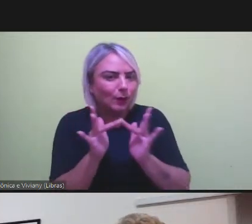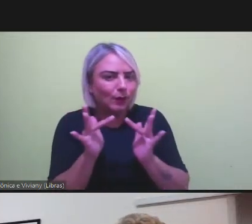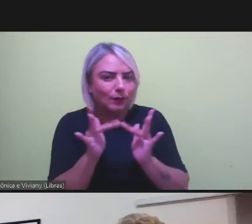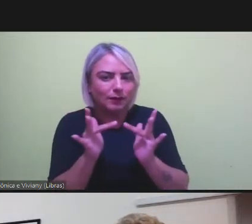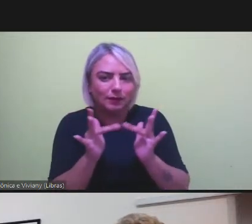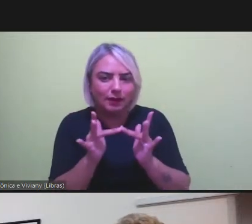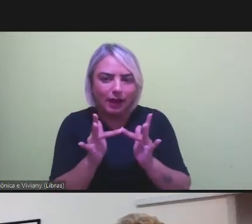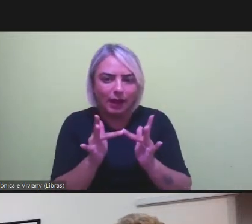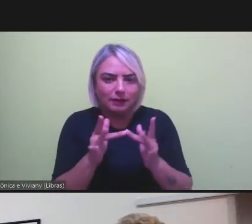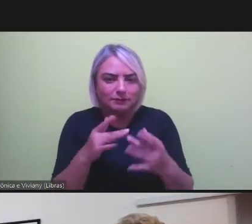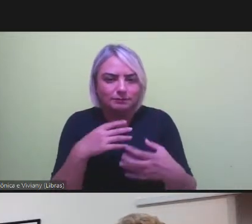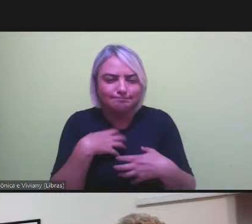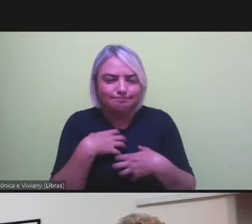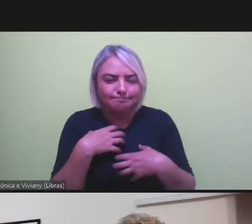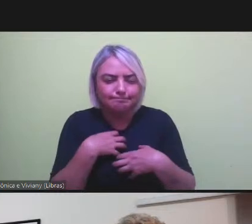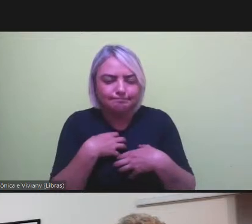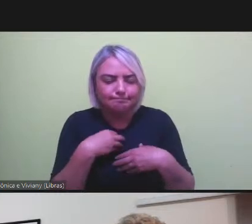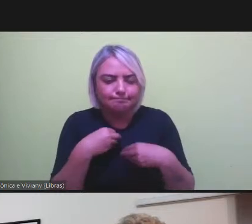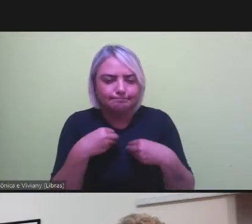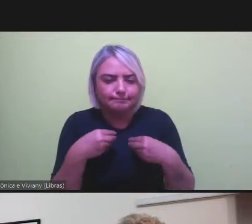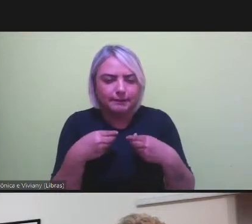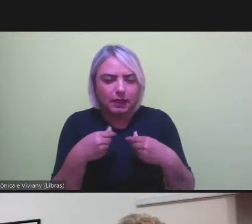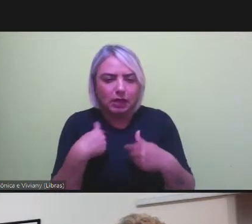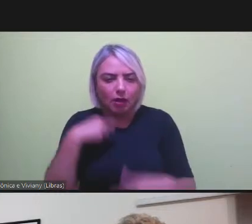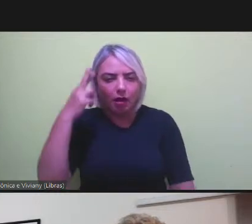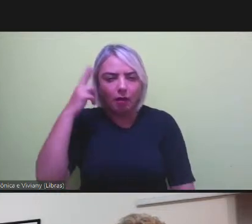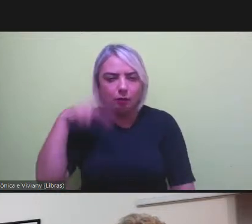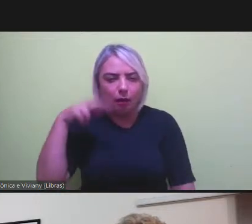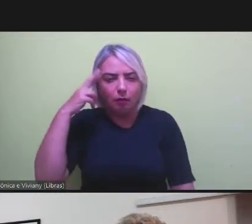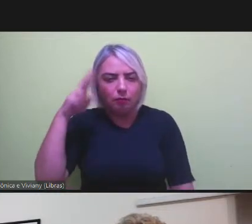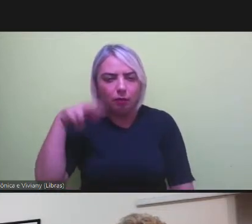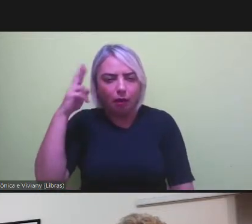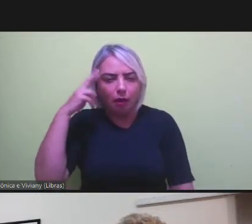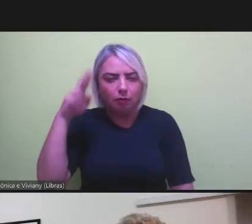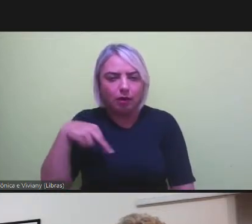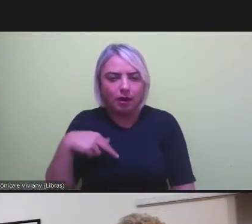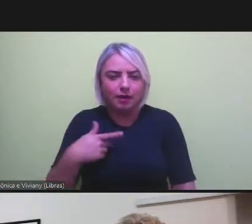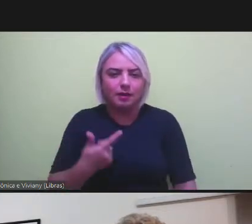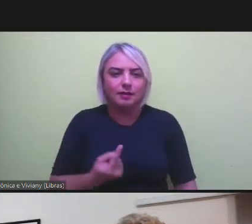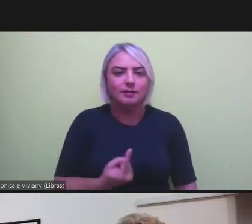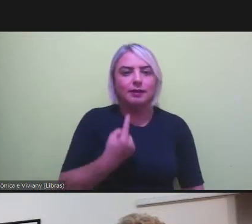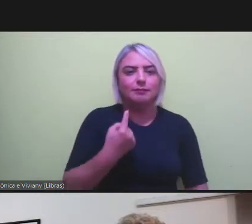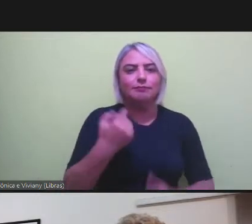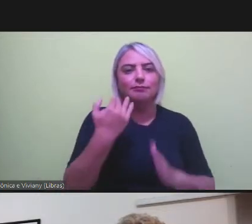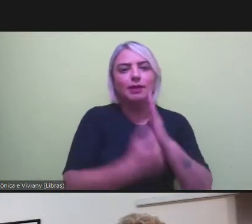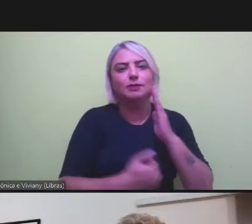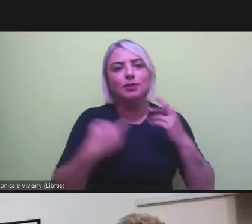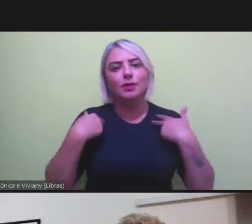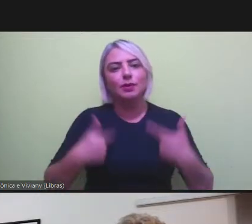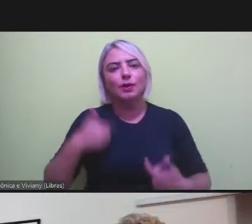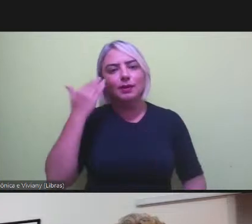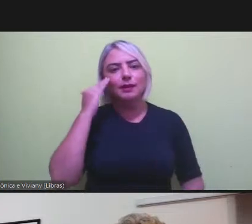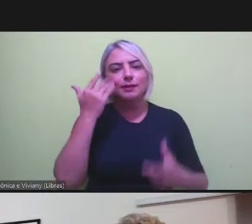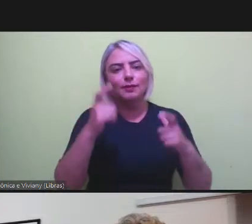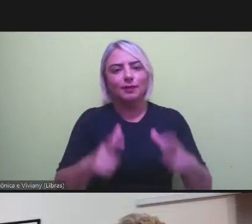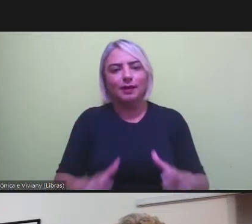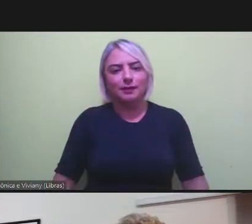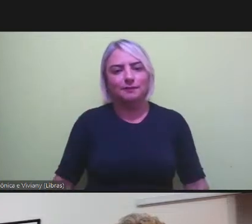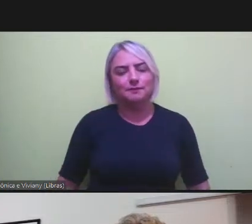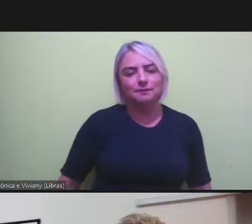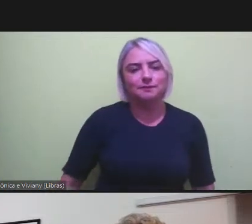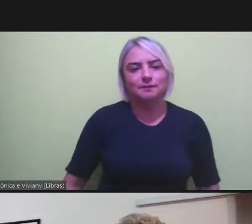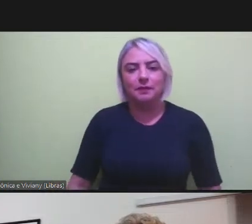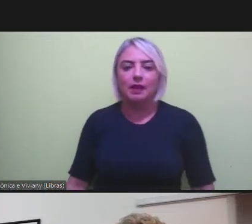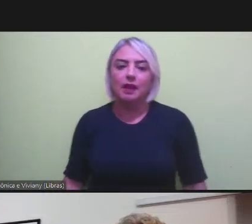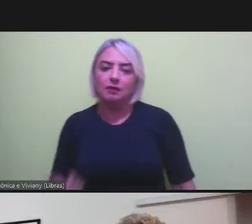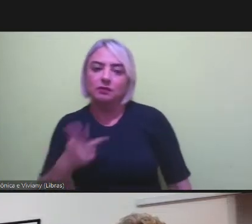If you don't have sensibilidade que a contact with gente the já está falando, sensibility, if you're você tem just menos reason, recurso humano para entender you o have território. one Mas less você vai resource or